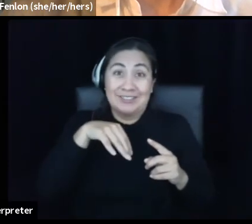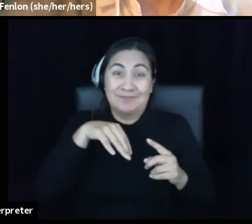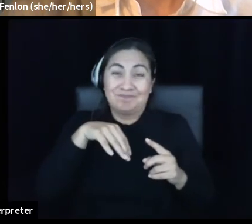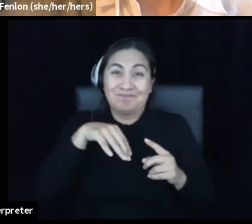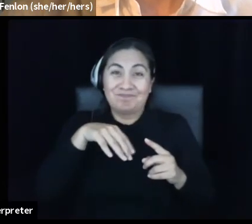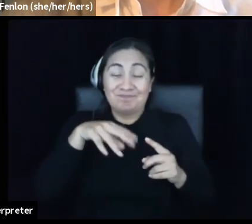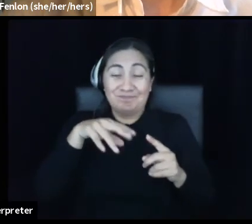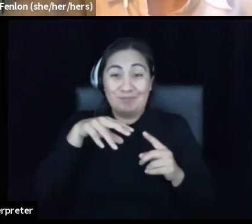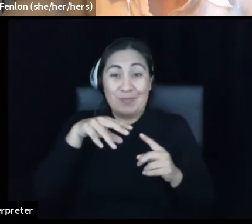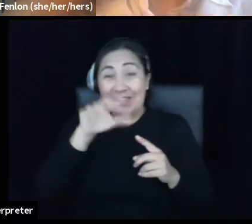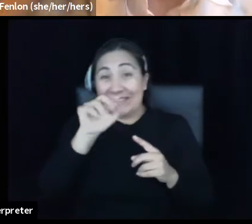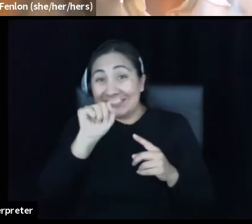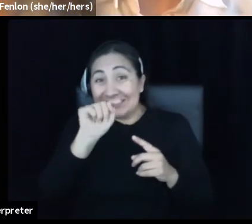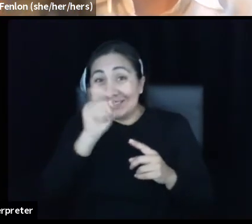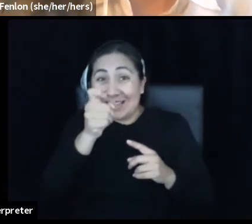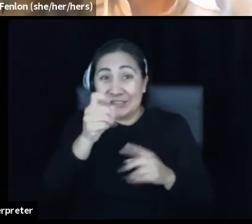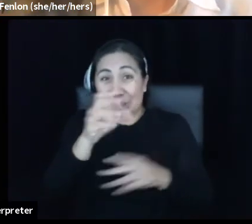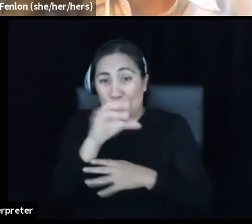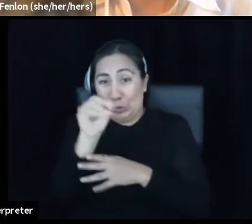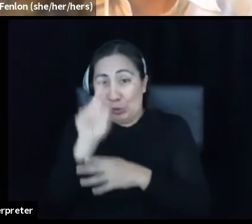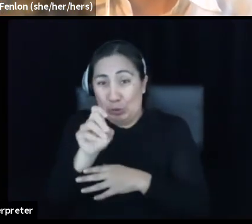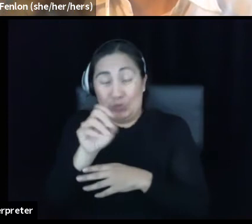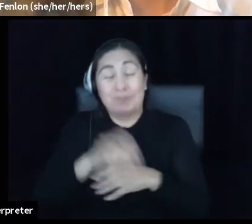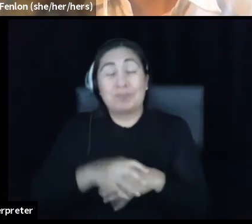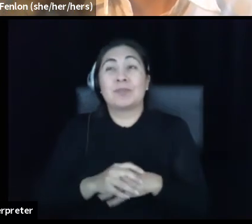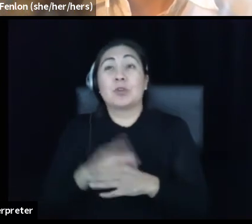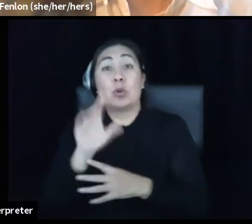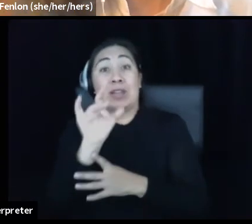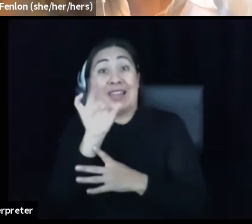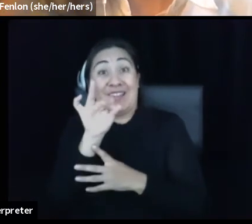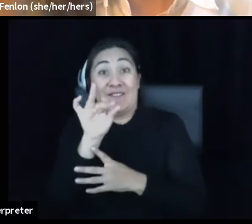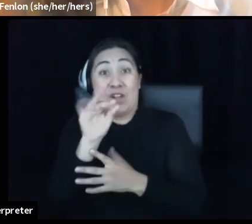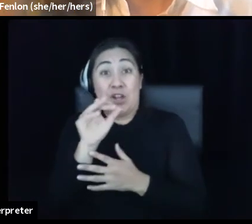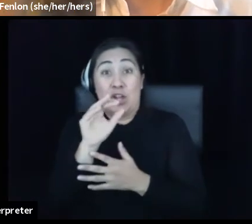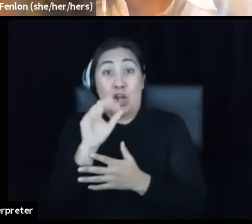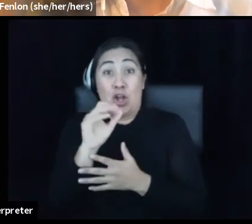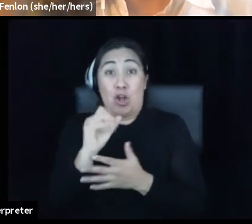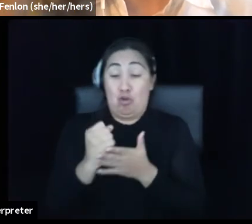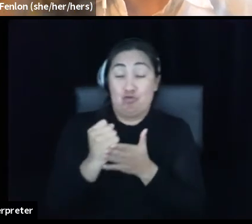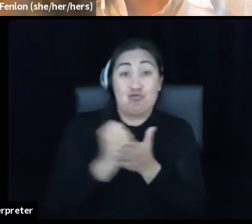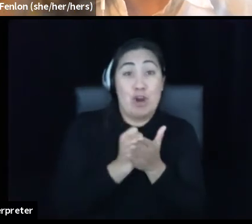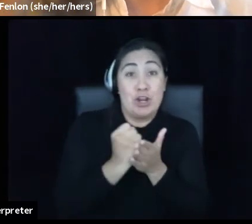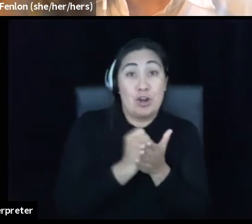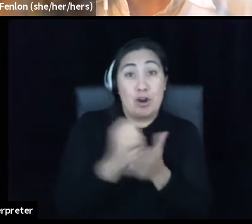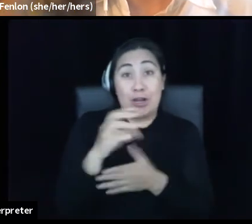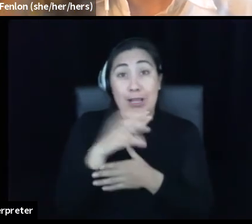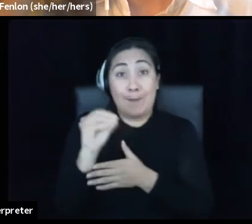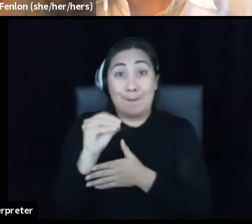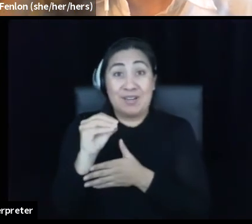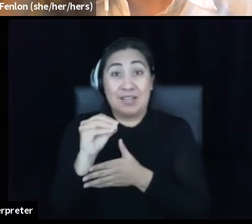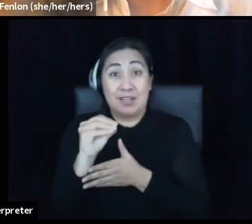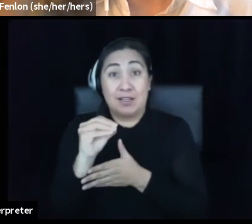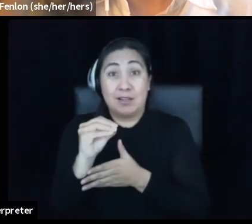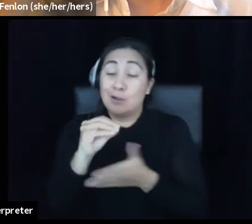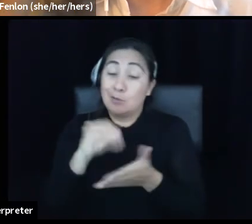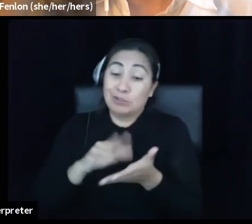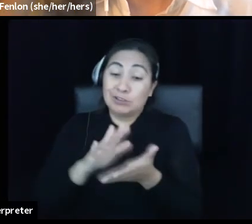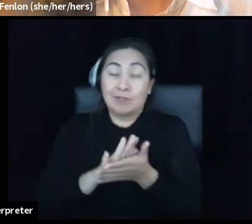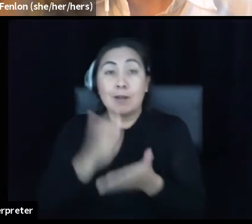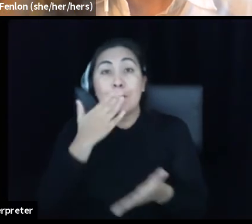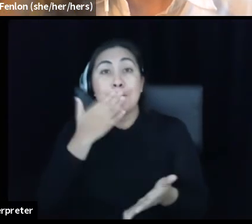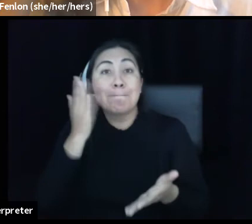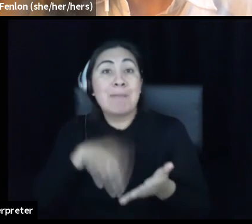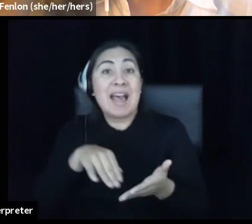If a credit card company writes off bad debt, you will get a